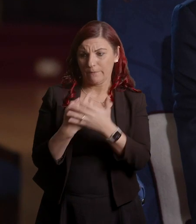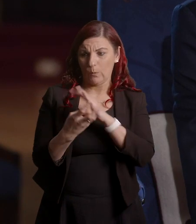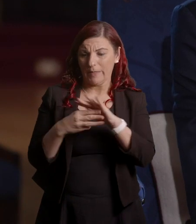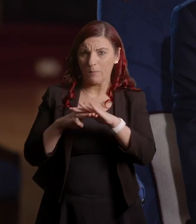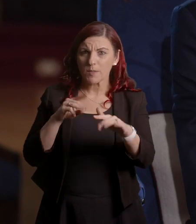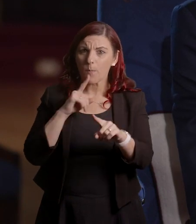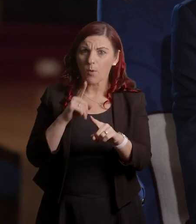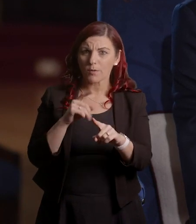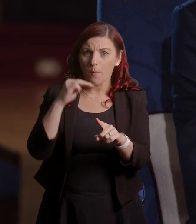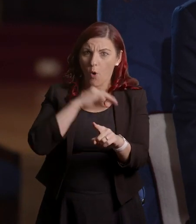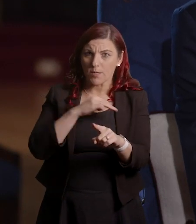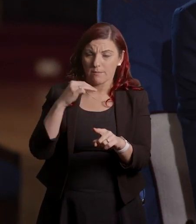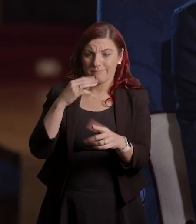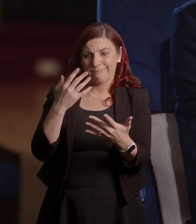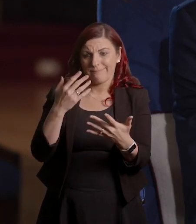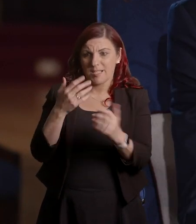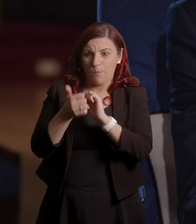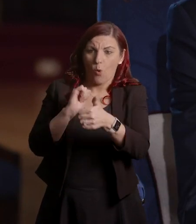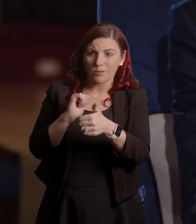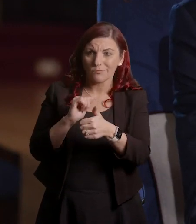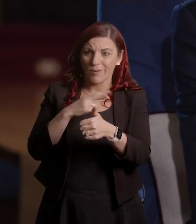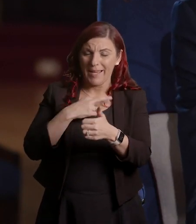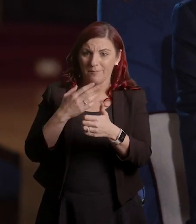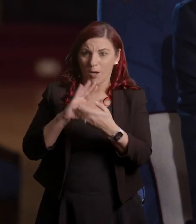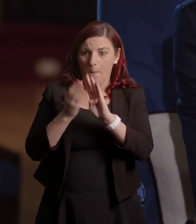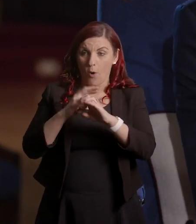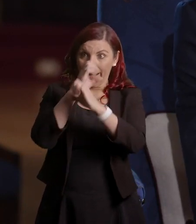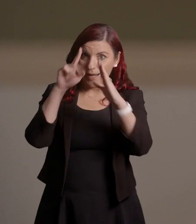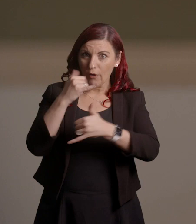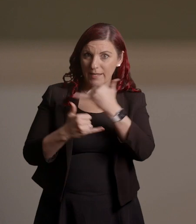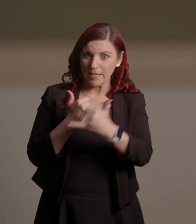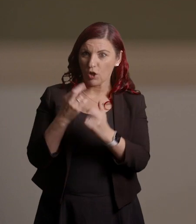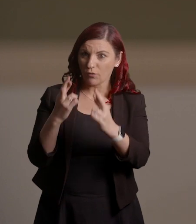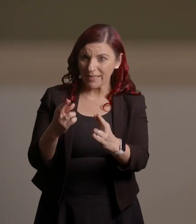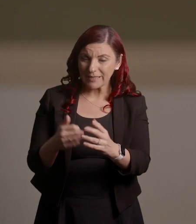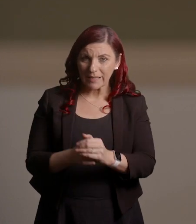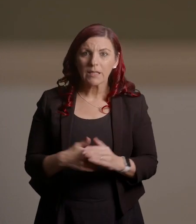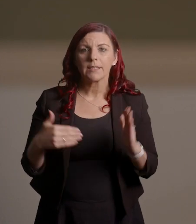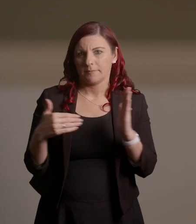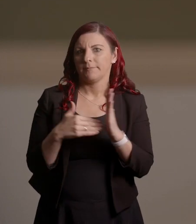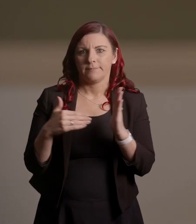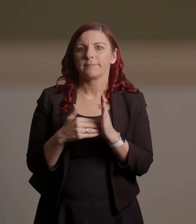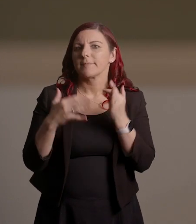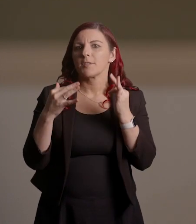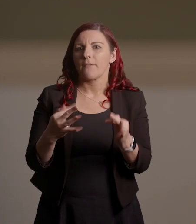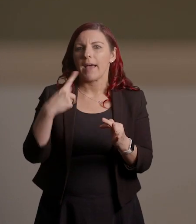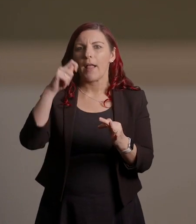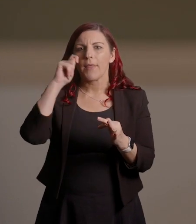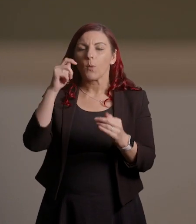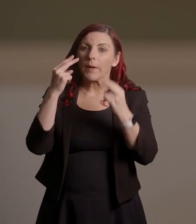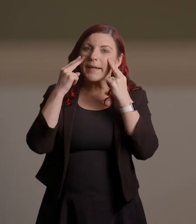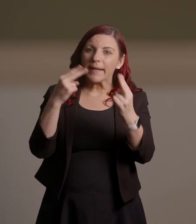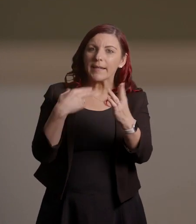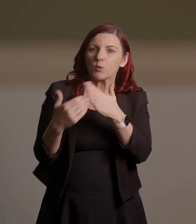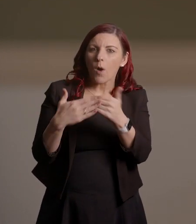past number of weeks and months. The importance of sport has been maybe shown more than ever this year. Yes, and I think what